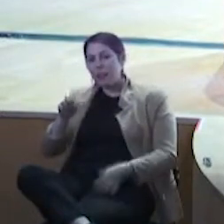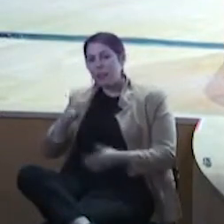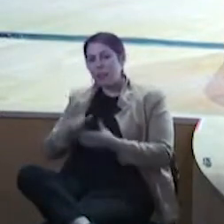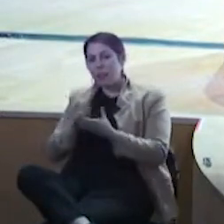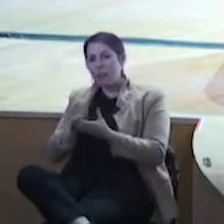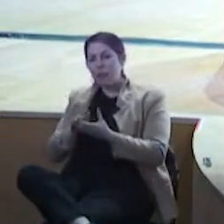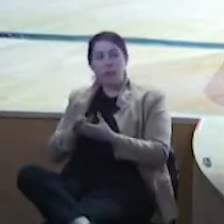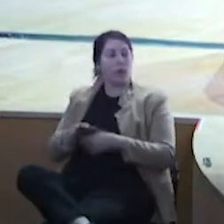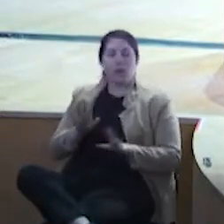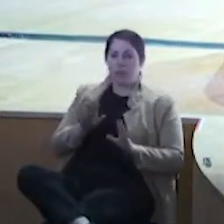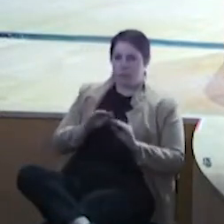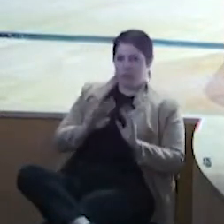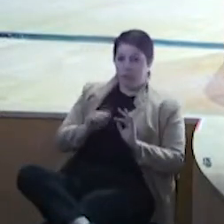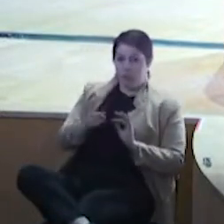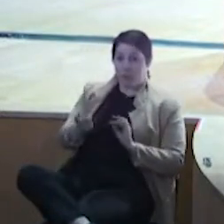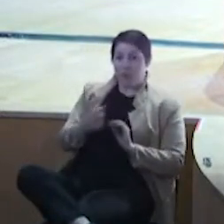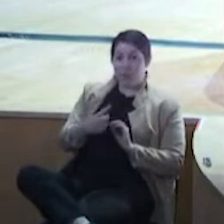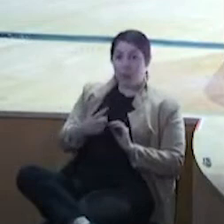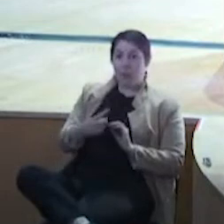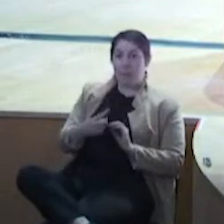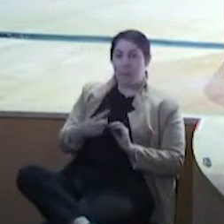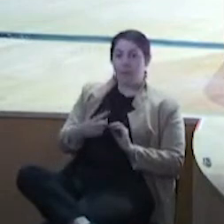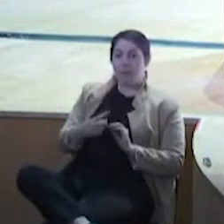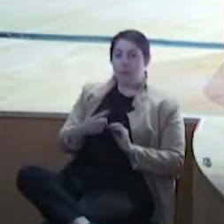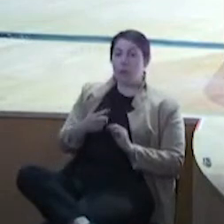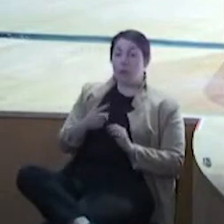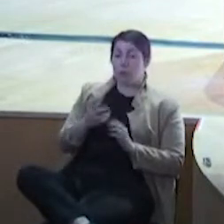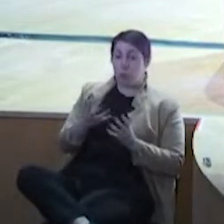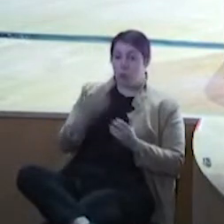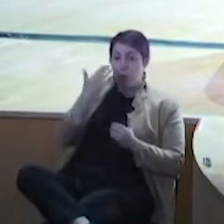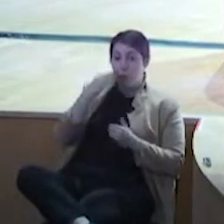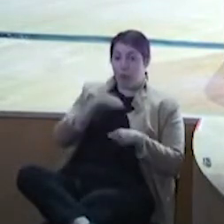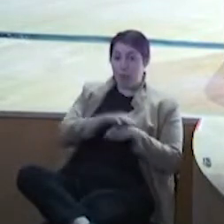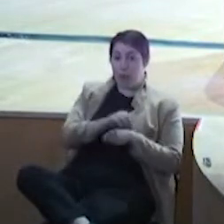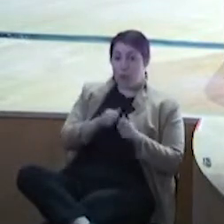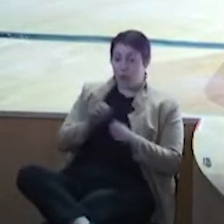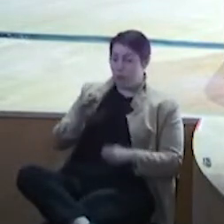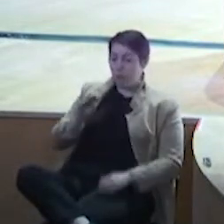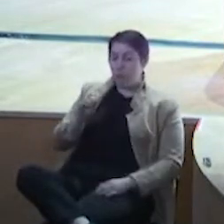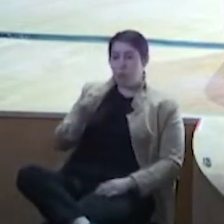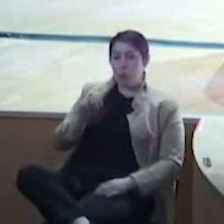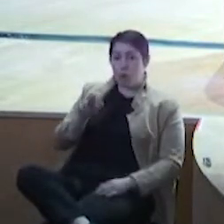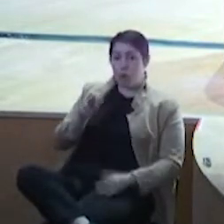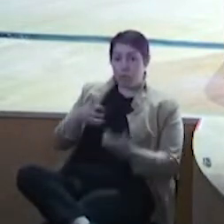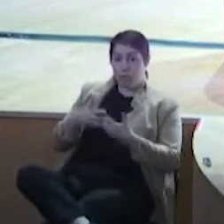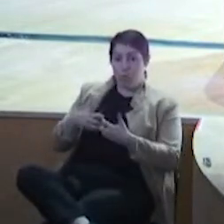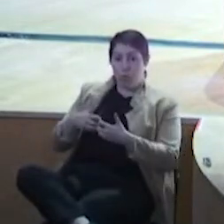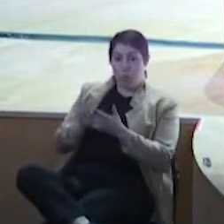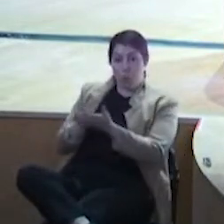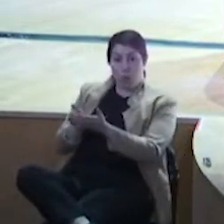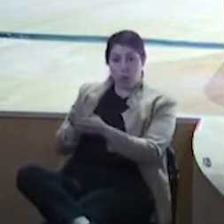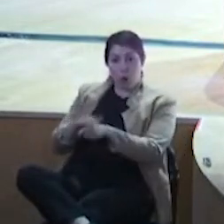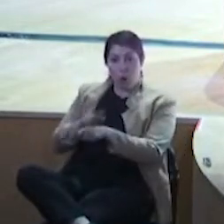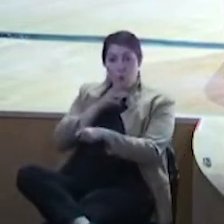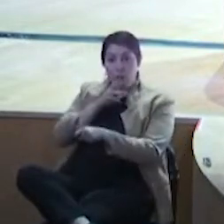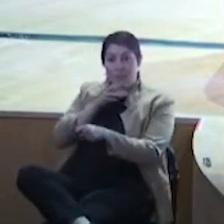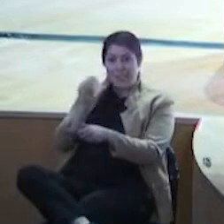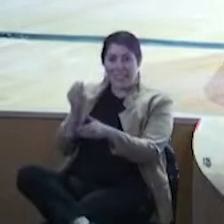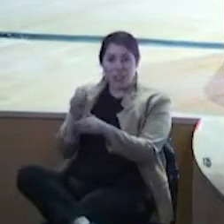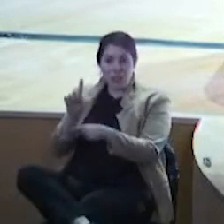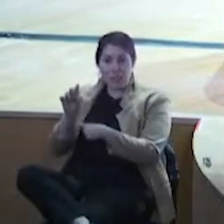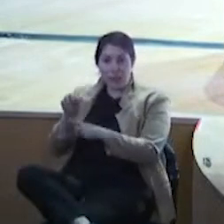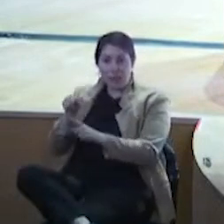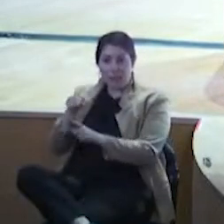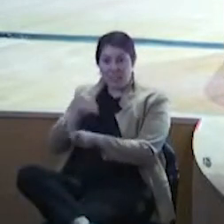non-octane boats, like recreational boats? So let me clarify the question. You're asking about the impact of motorboats on the waterways, particularly with the dams? Am